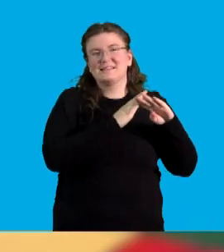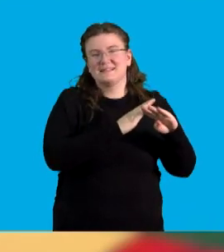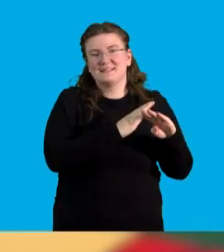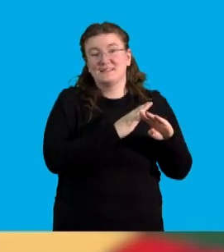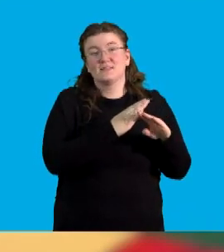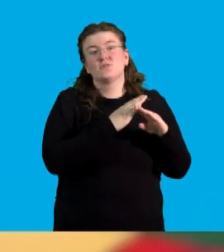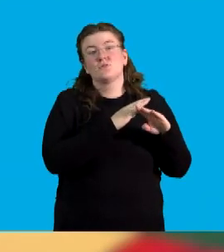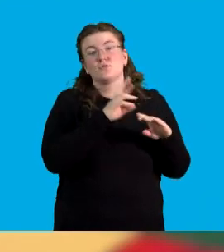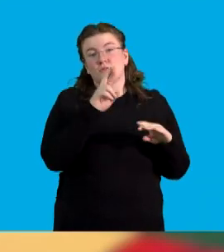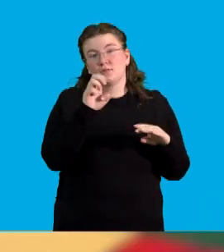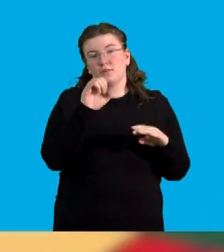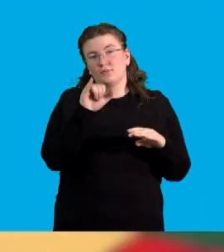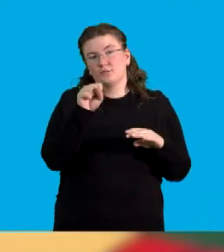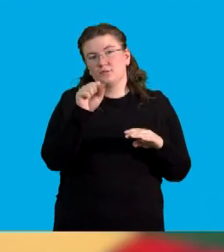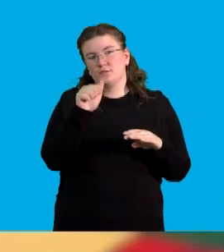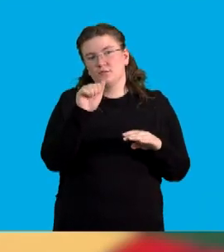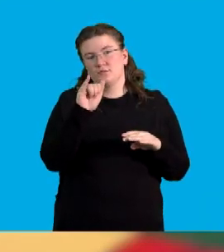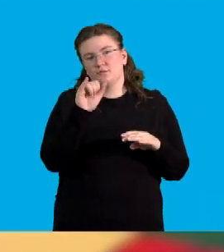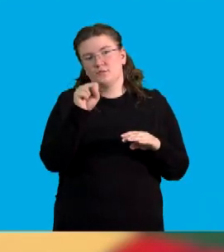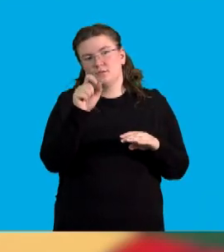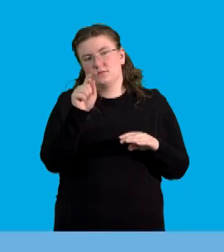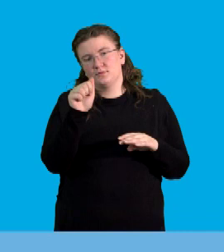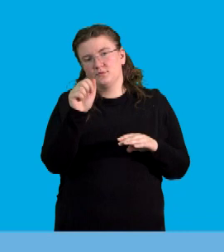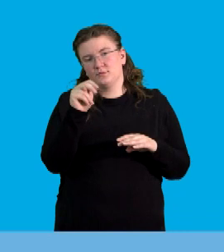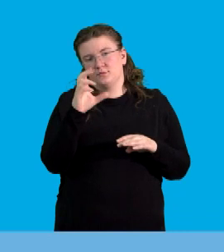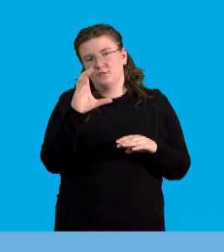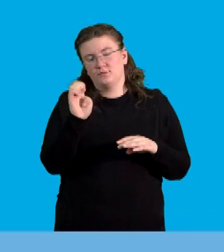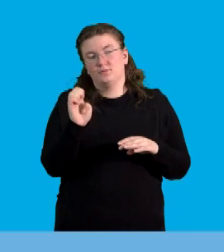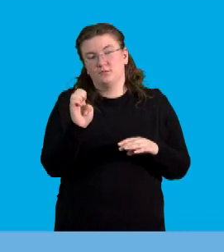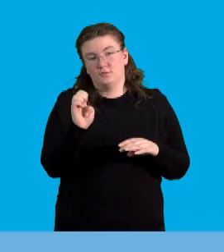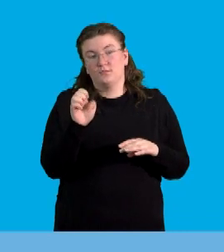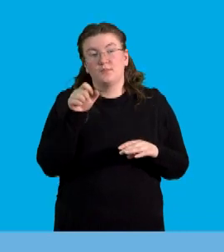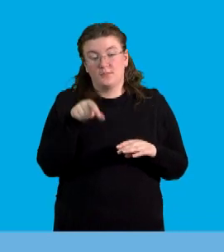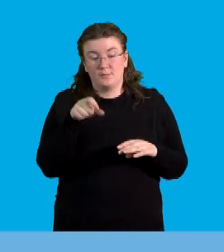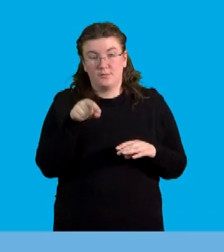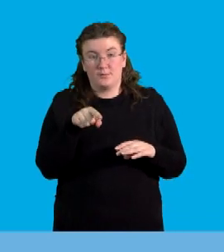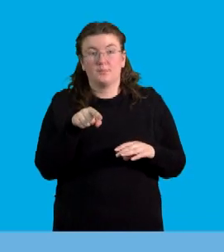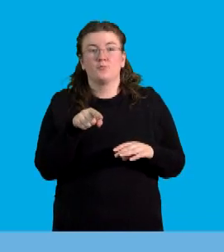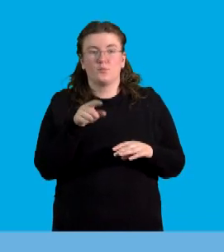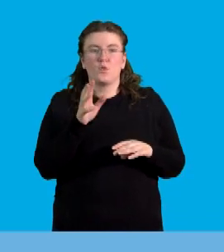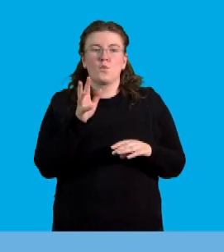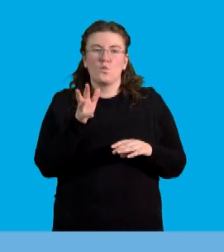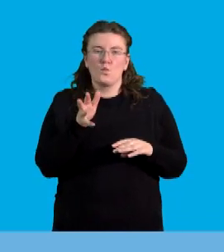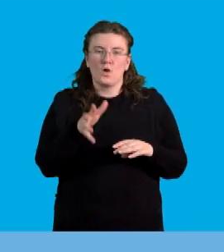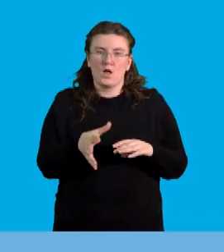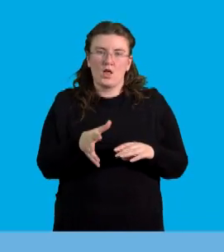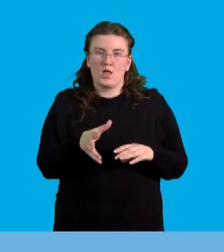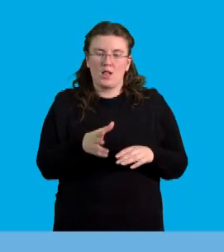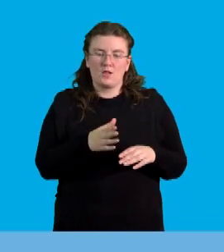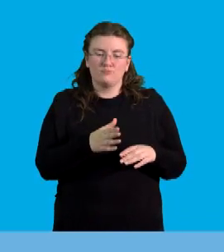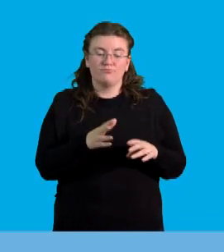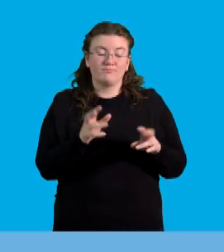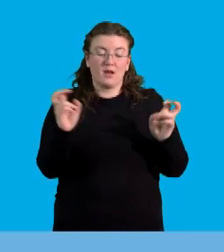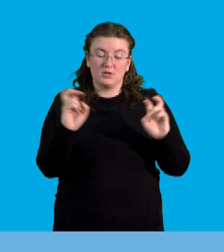resistance. A resistor contains resistance, and that is now what is going to inhibit, or the one that is going to